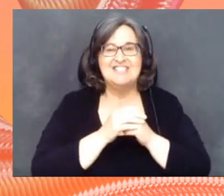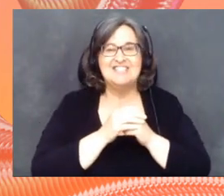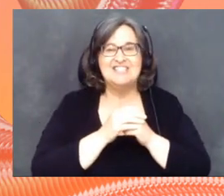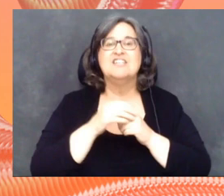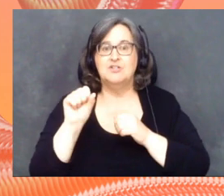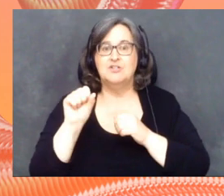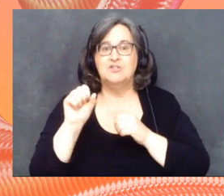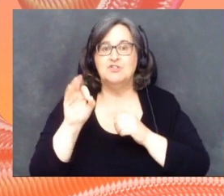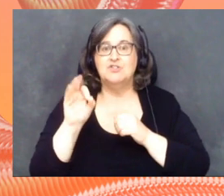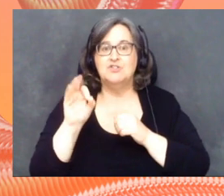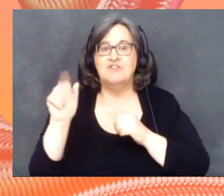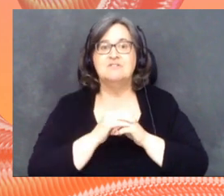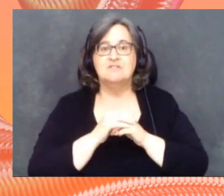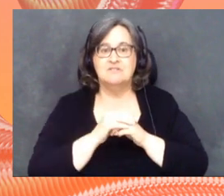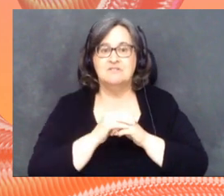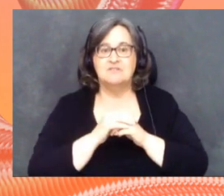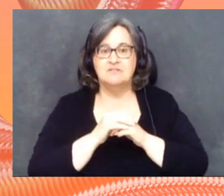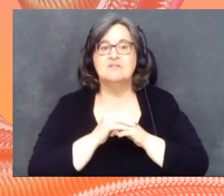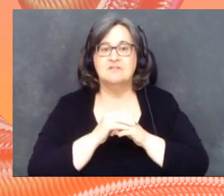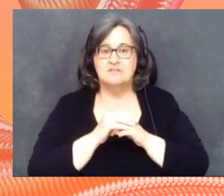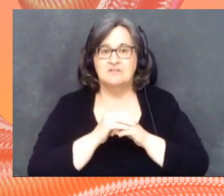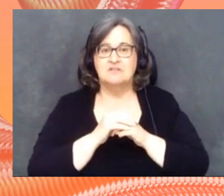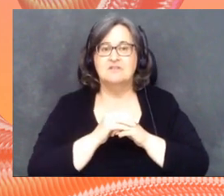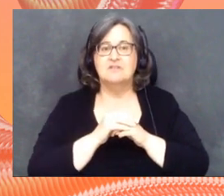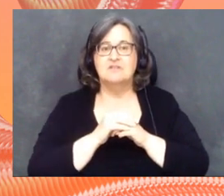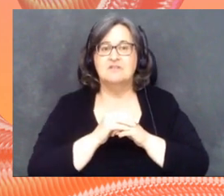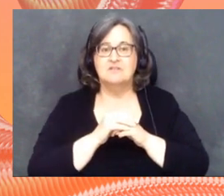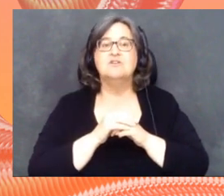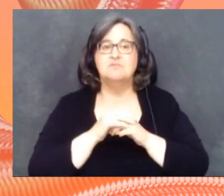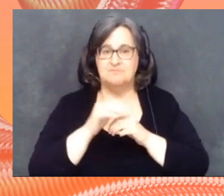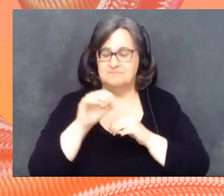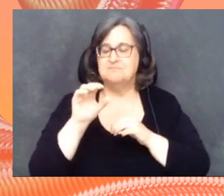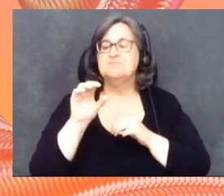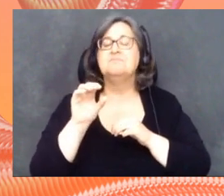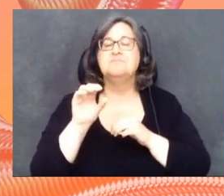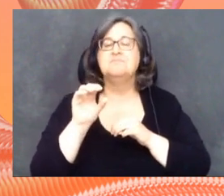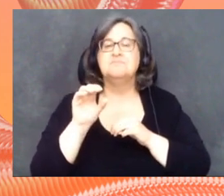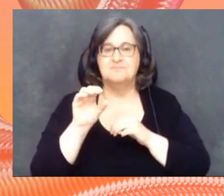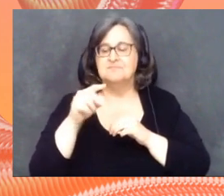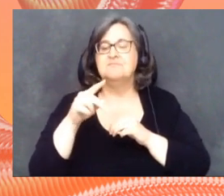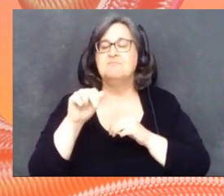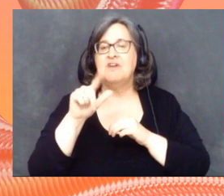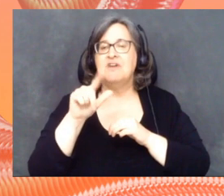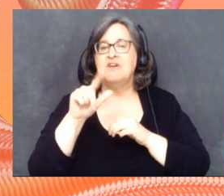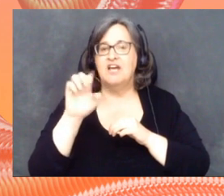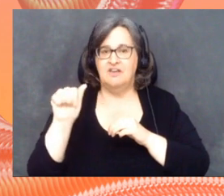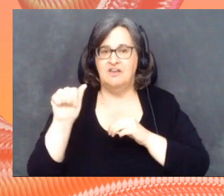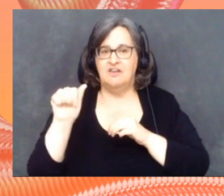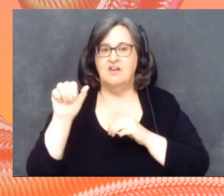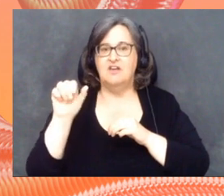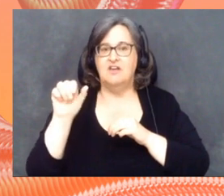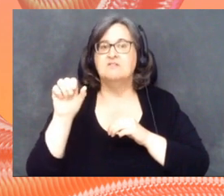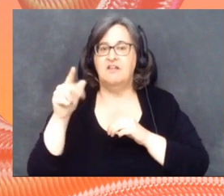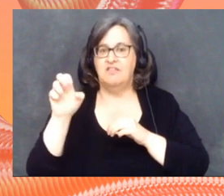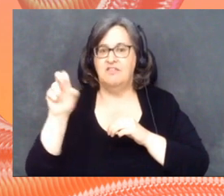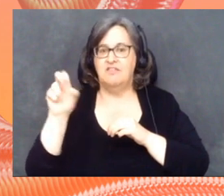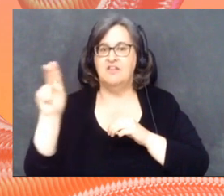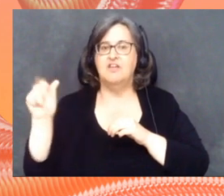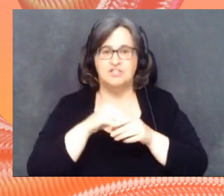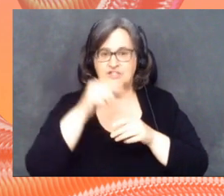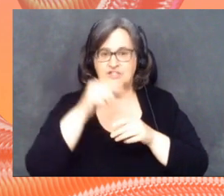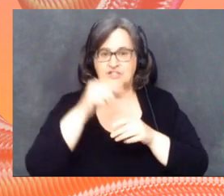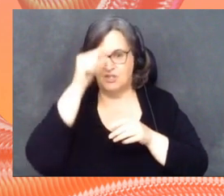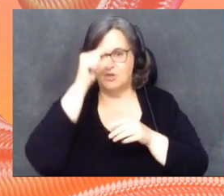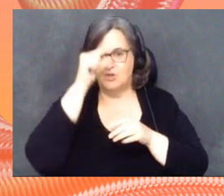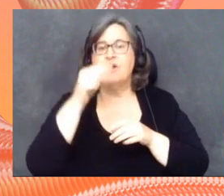So Pallas Athena is the wisdom goddess. Hell yeah. She springs forth in the Greco-Roman myth.